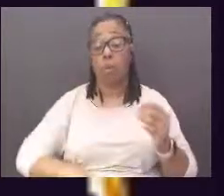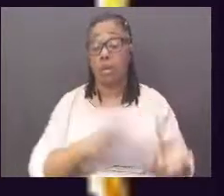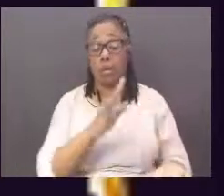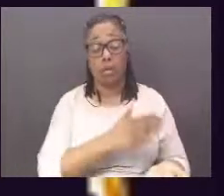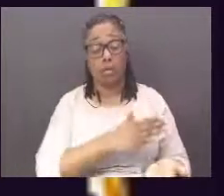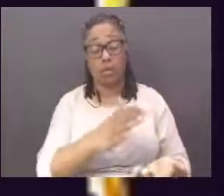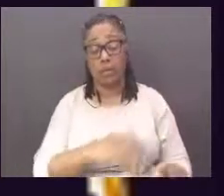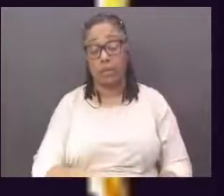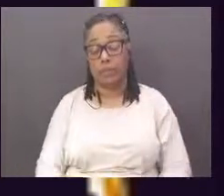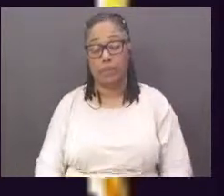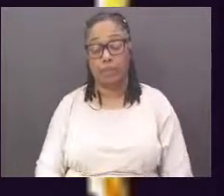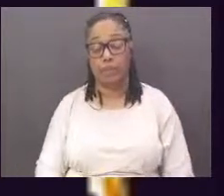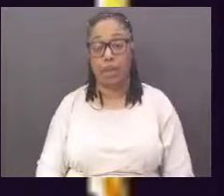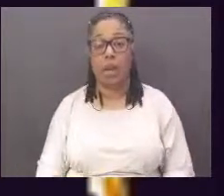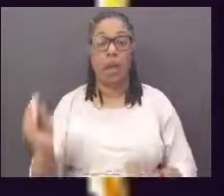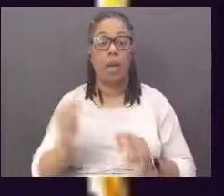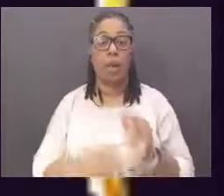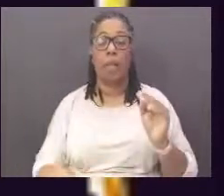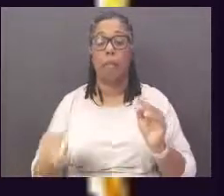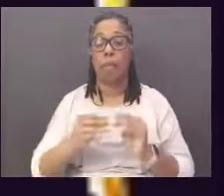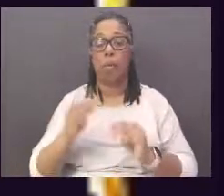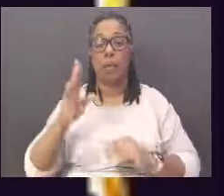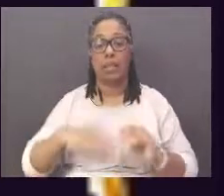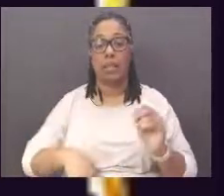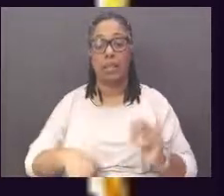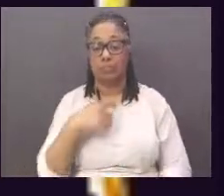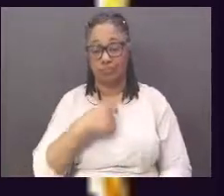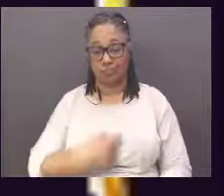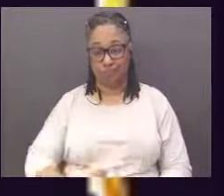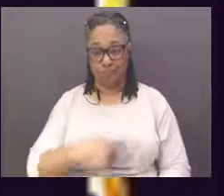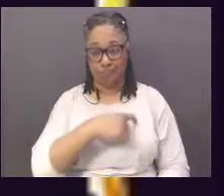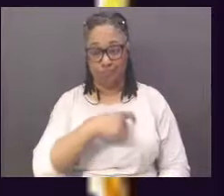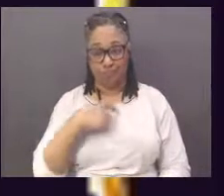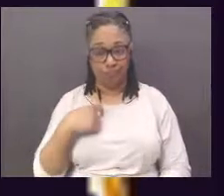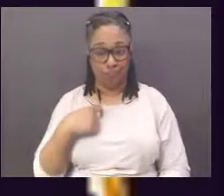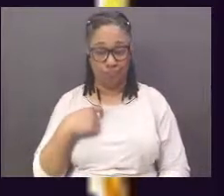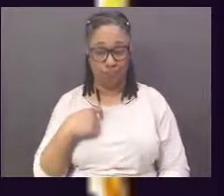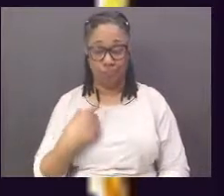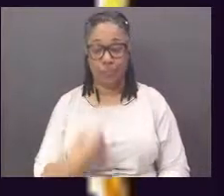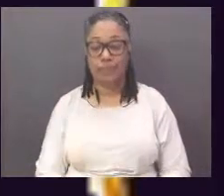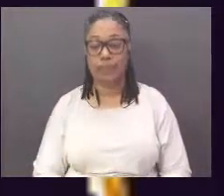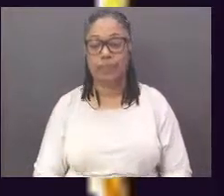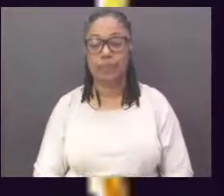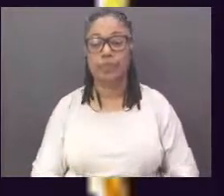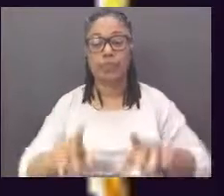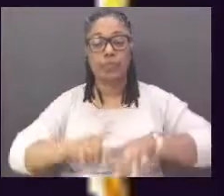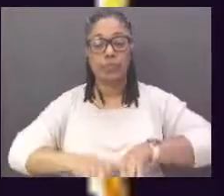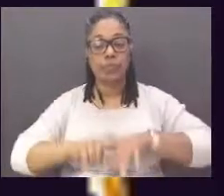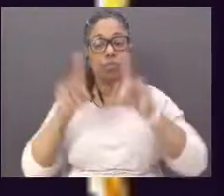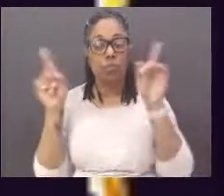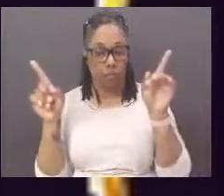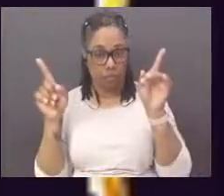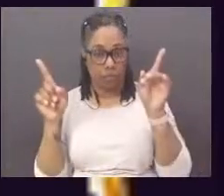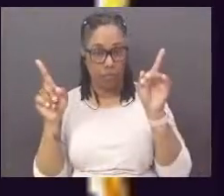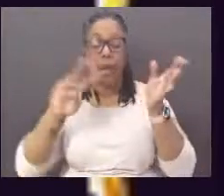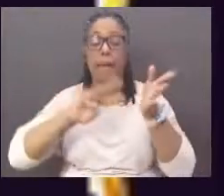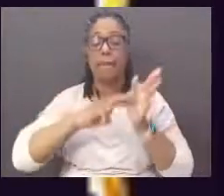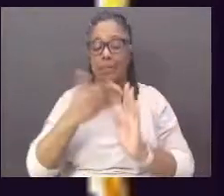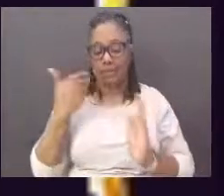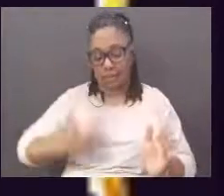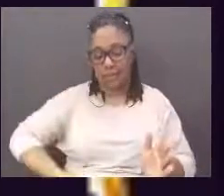more than an emblem on your chain. But it means I'm